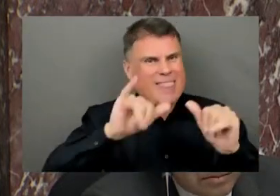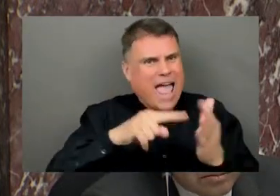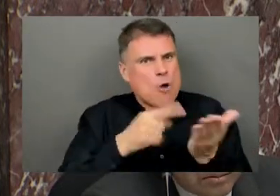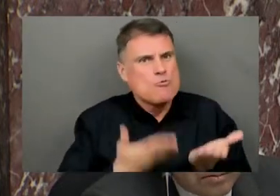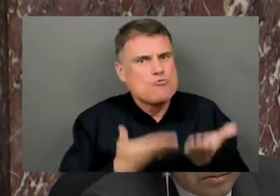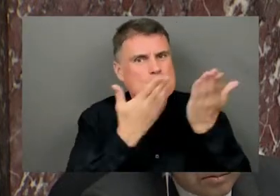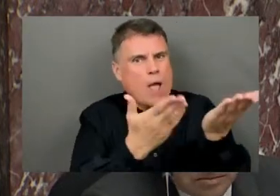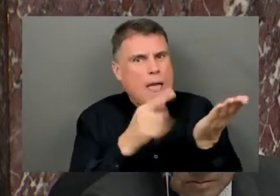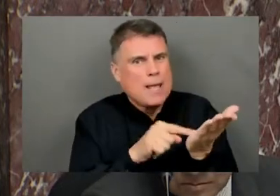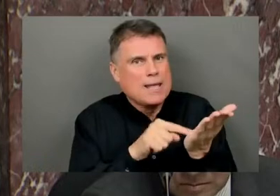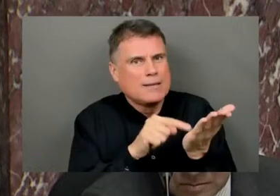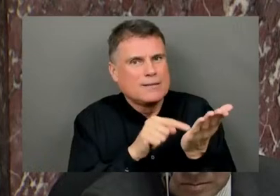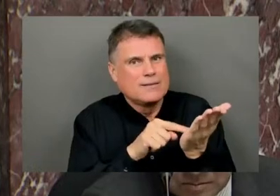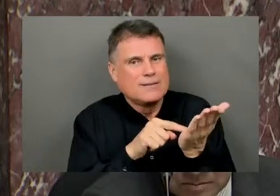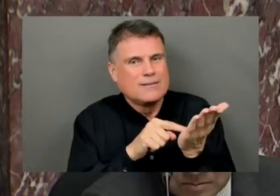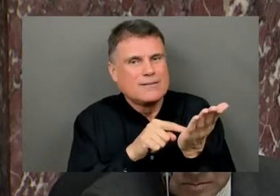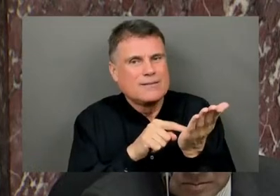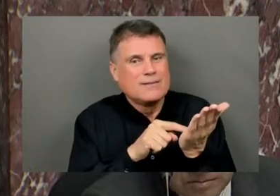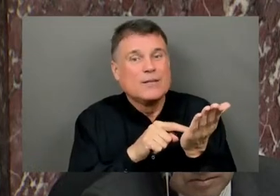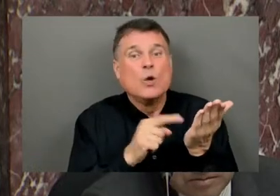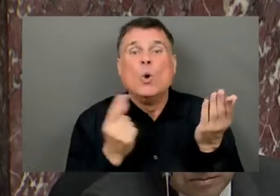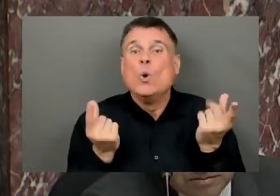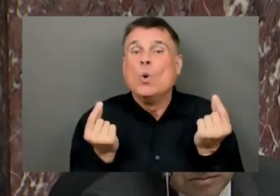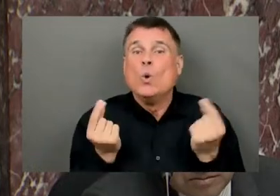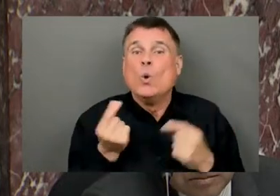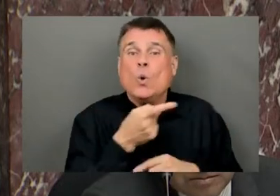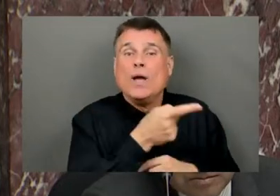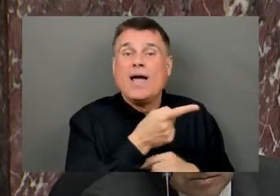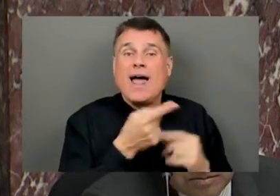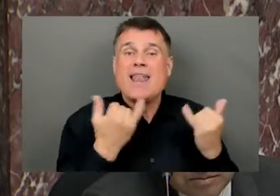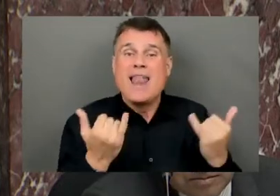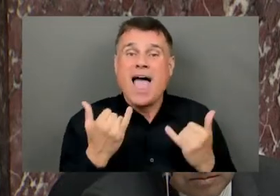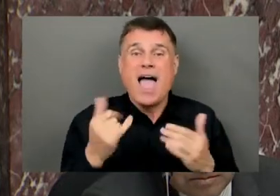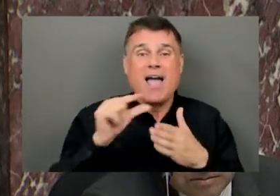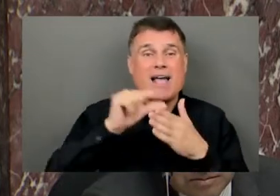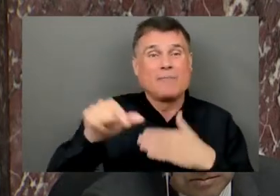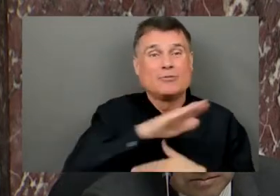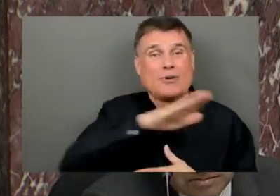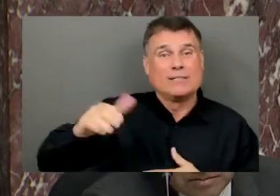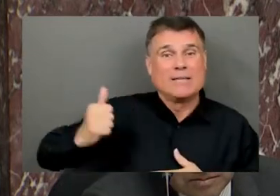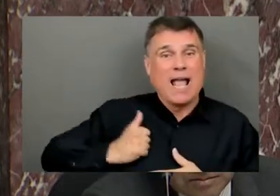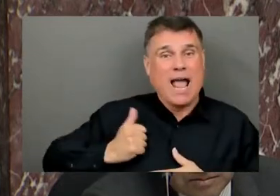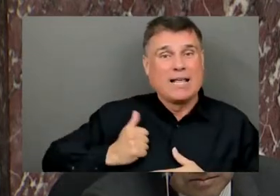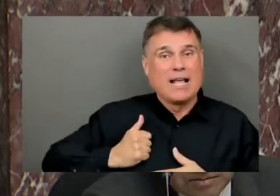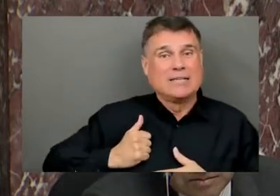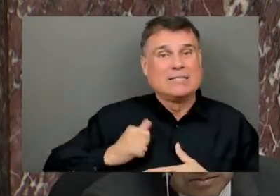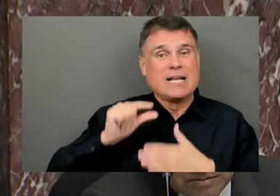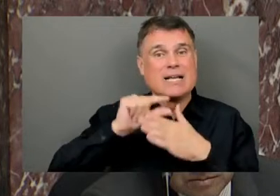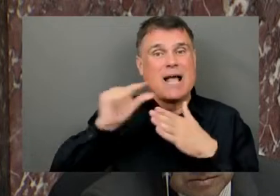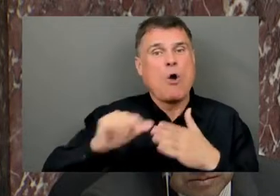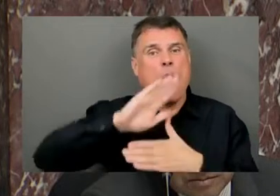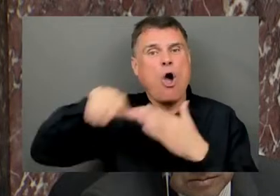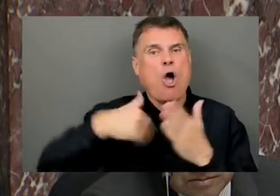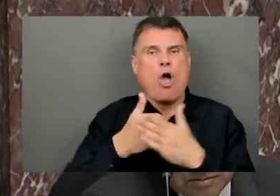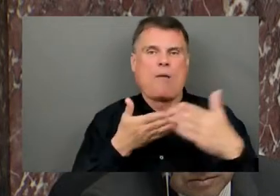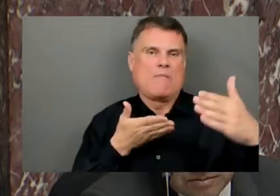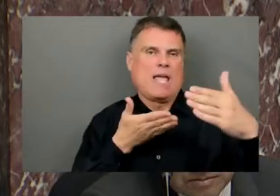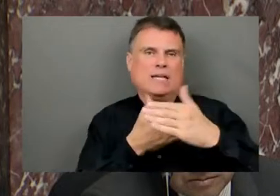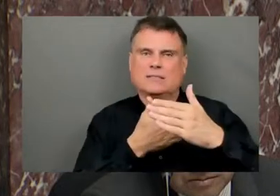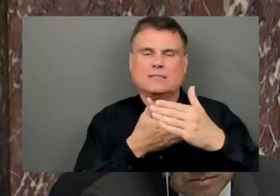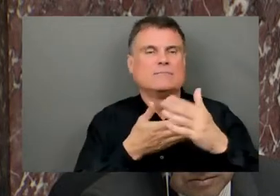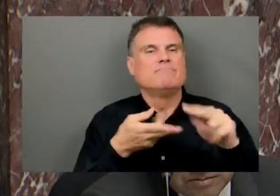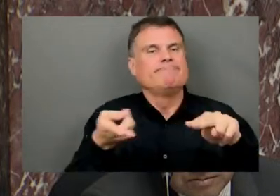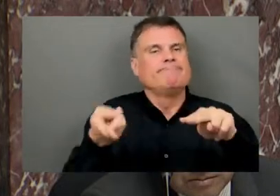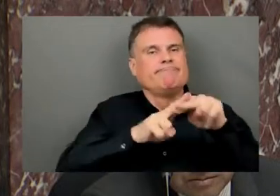every single political stripe across the country in opposing the increase. Whether they're NDP, Conservative, or Liberal,